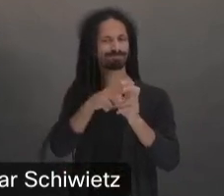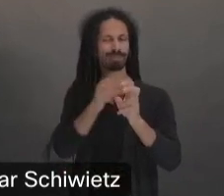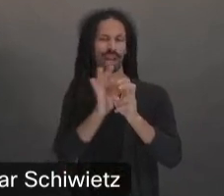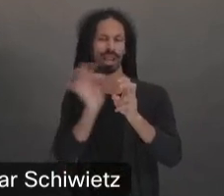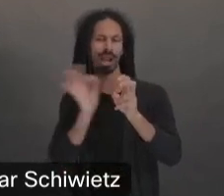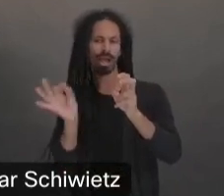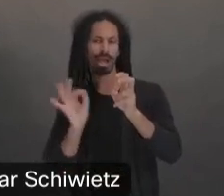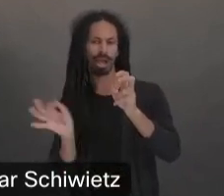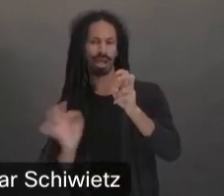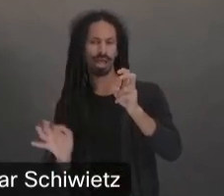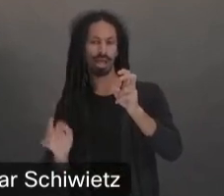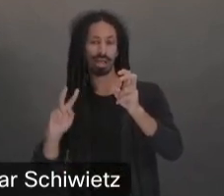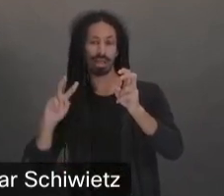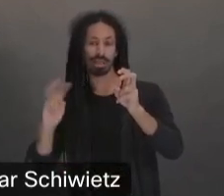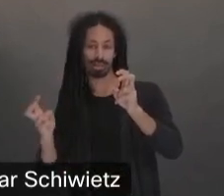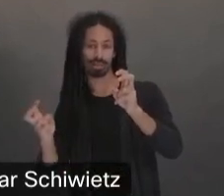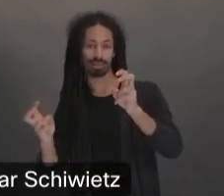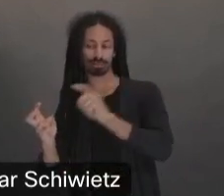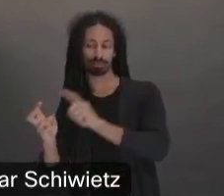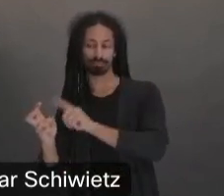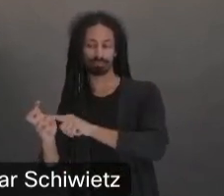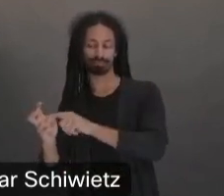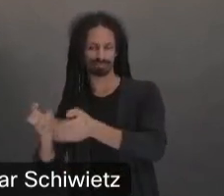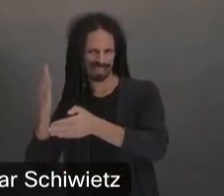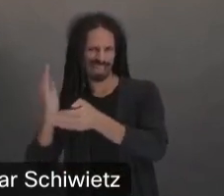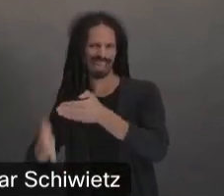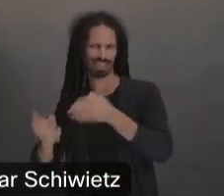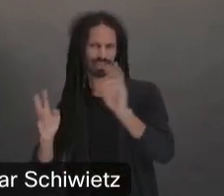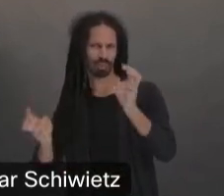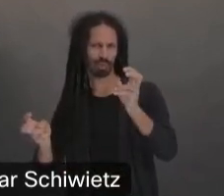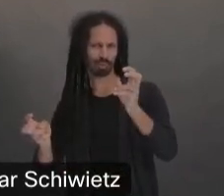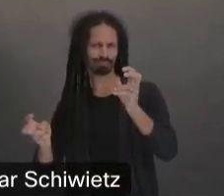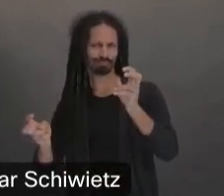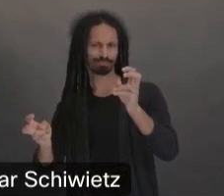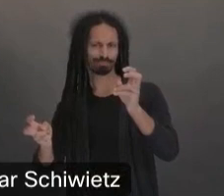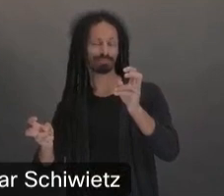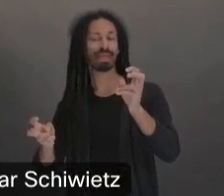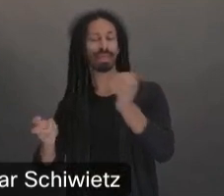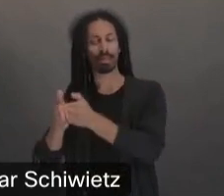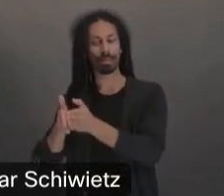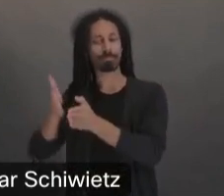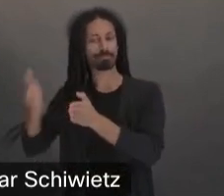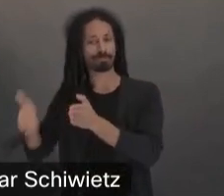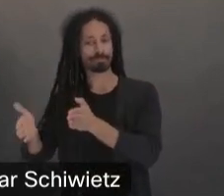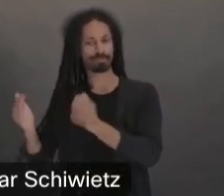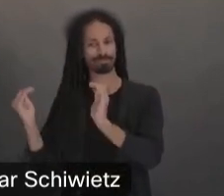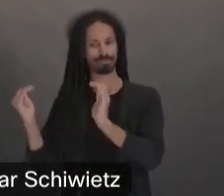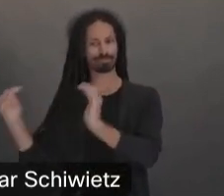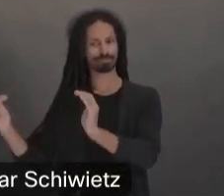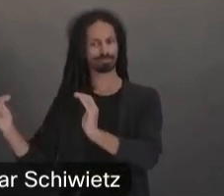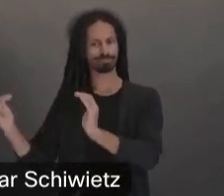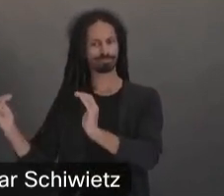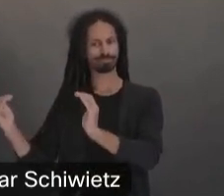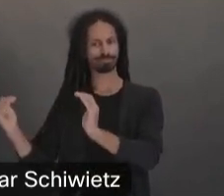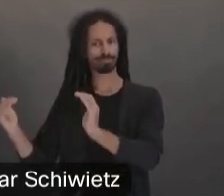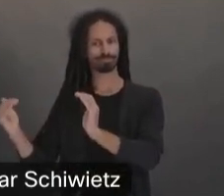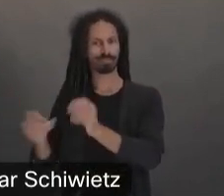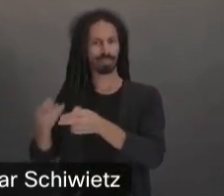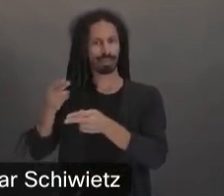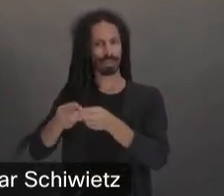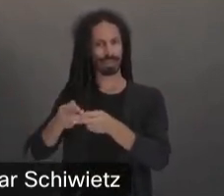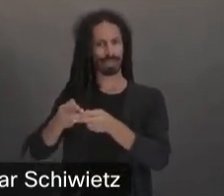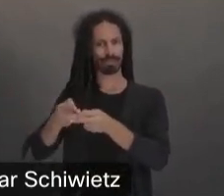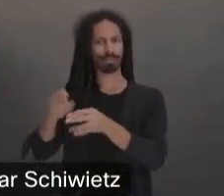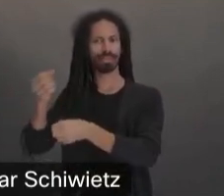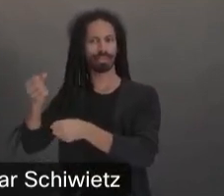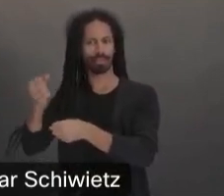by the final quotation marks, and then we see the parenthetical in-text citation,